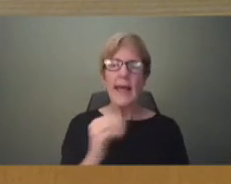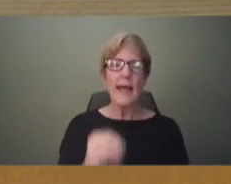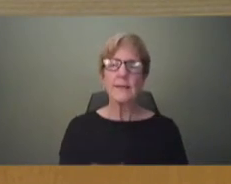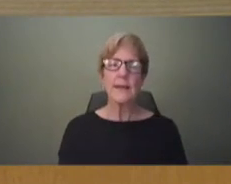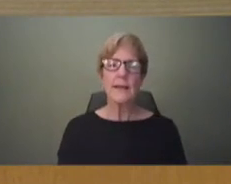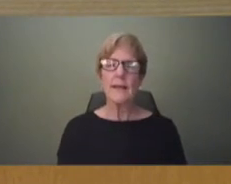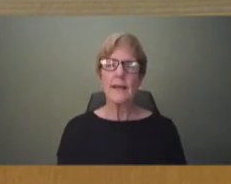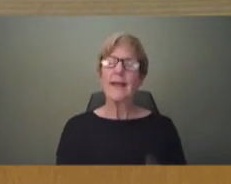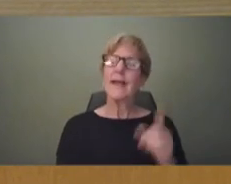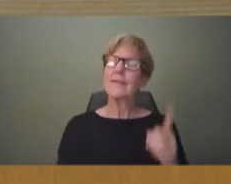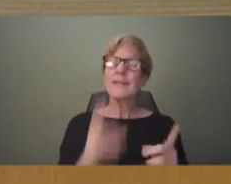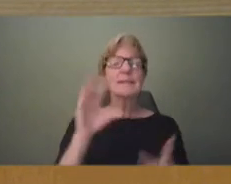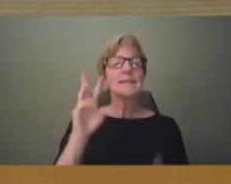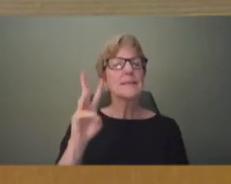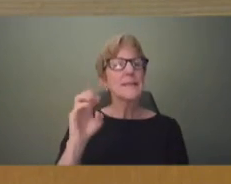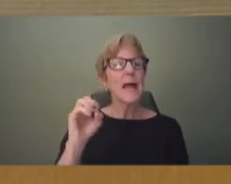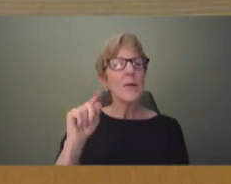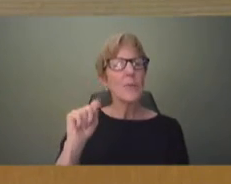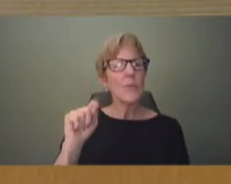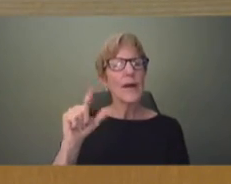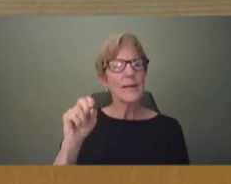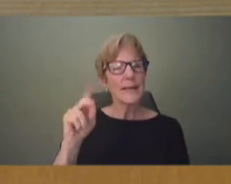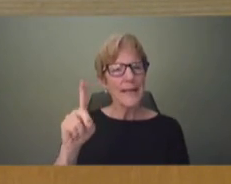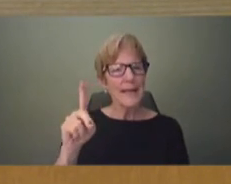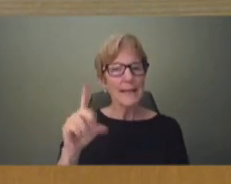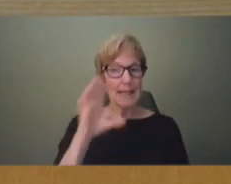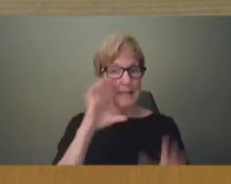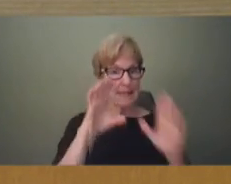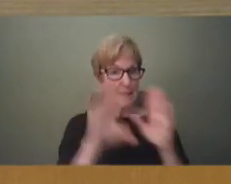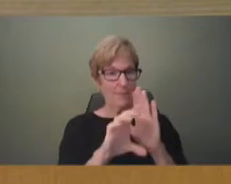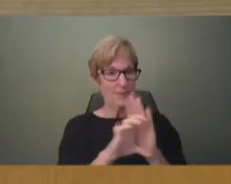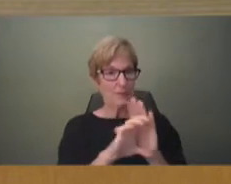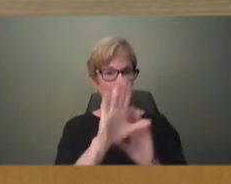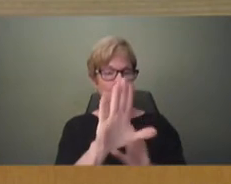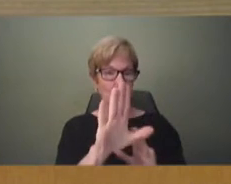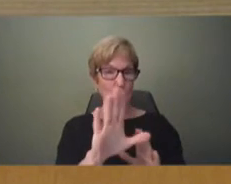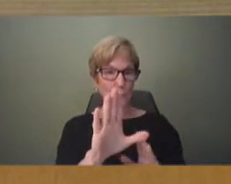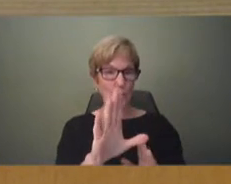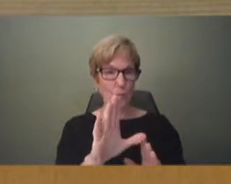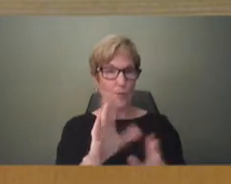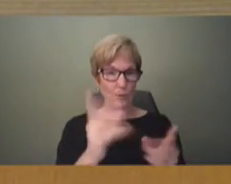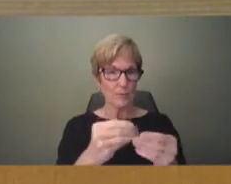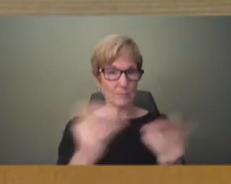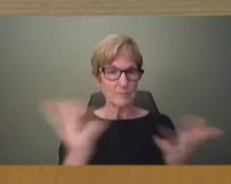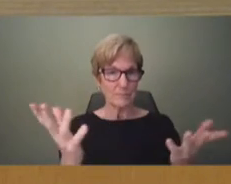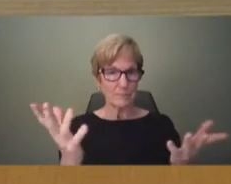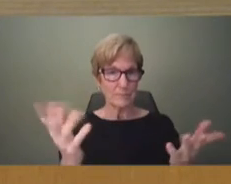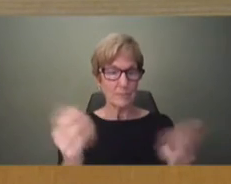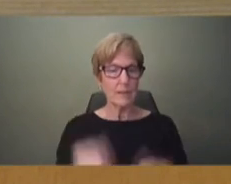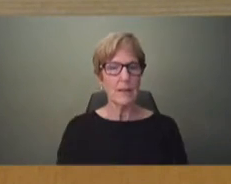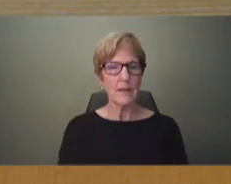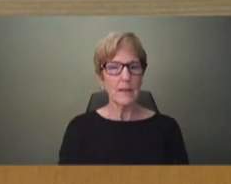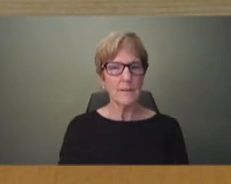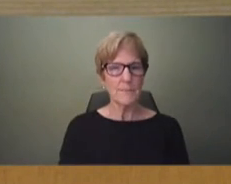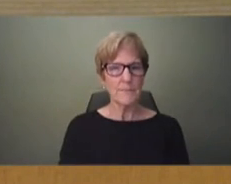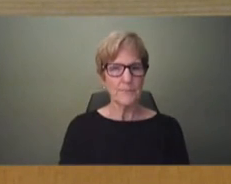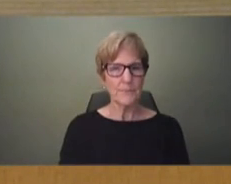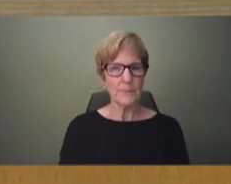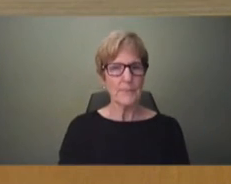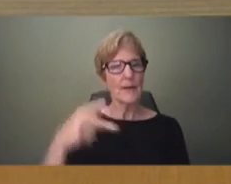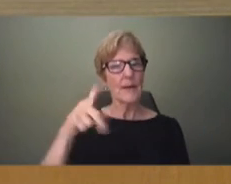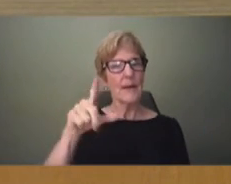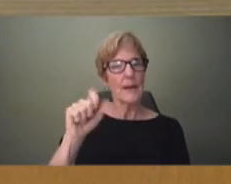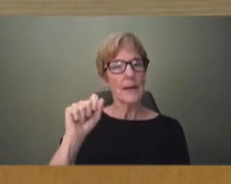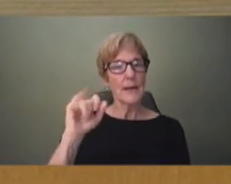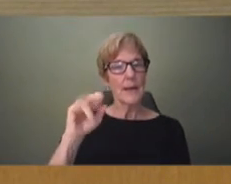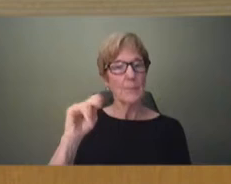wetland if you look at the pictures on your staff's um handout on planfield Drive